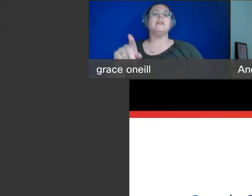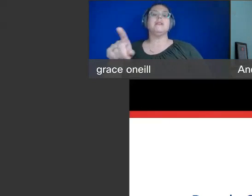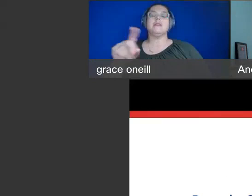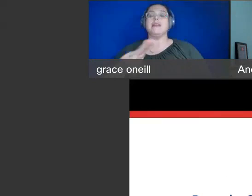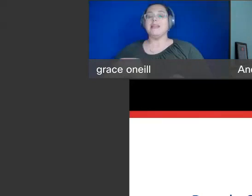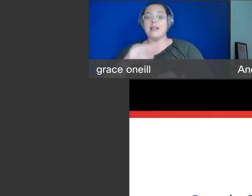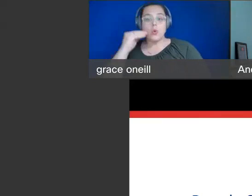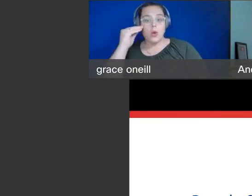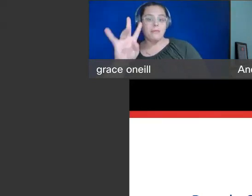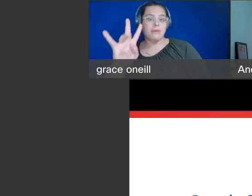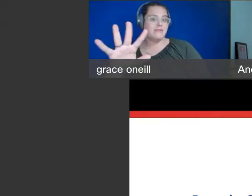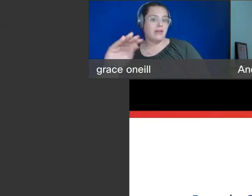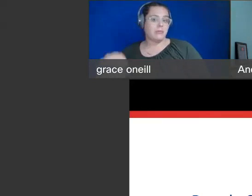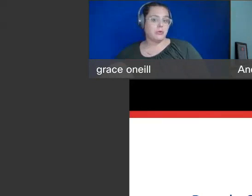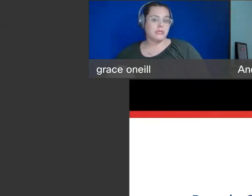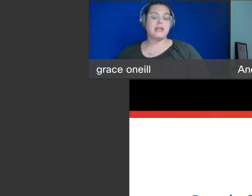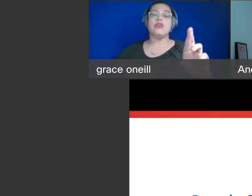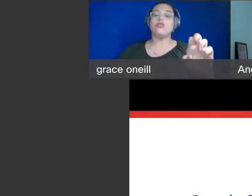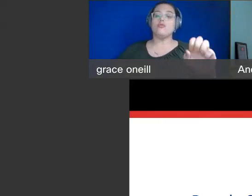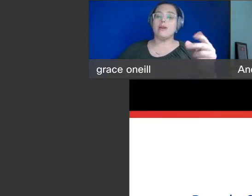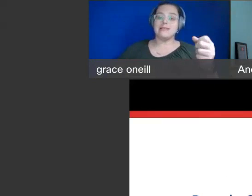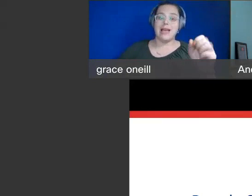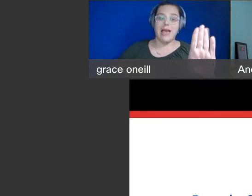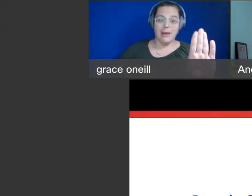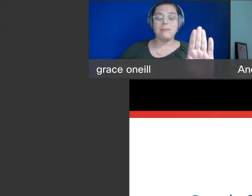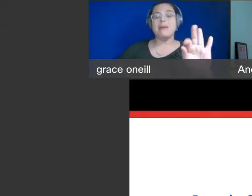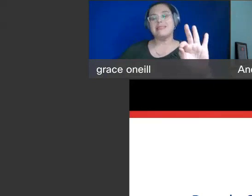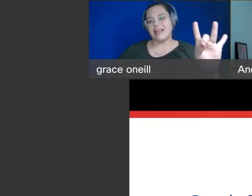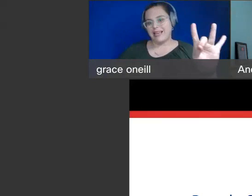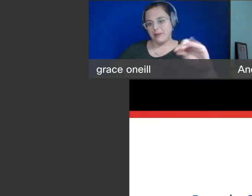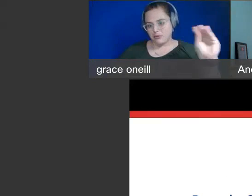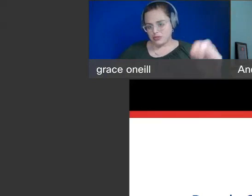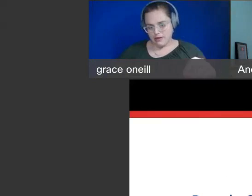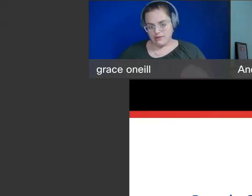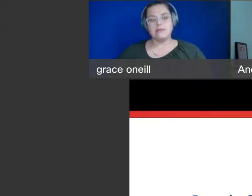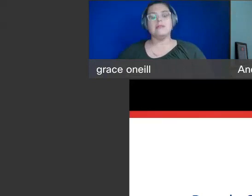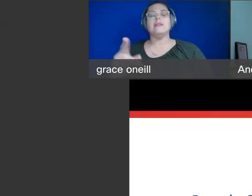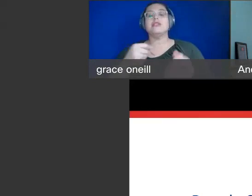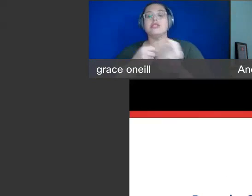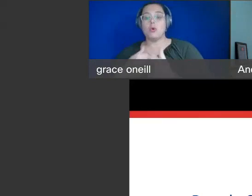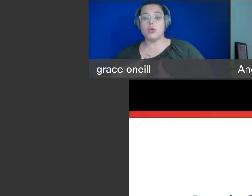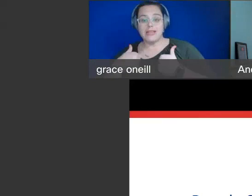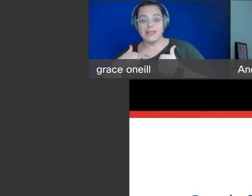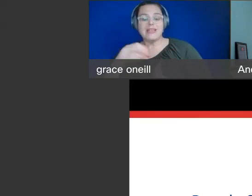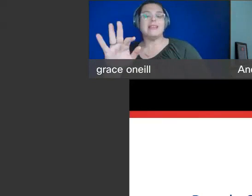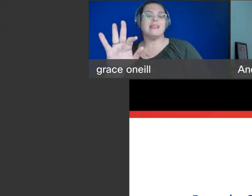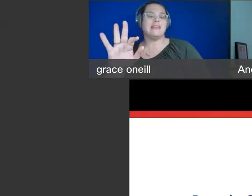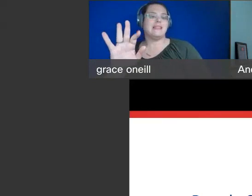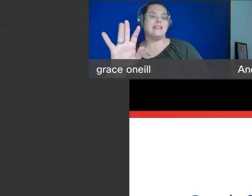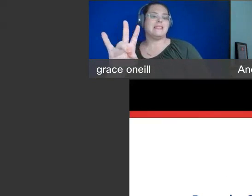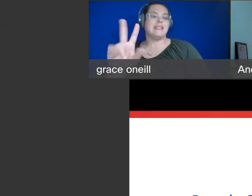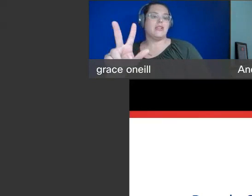75%. Residential habilitation is also 98%, and supported living is